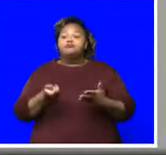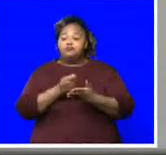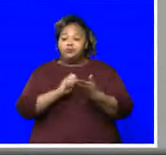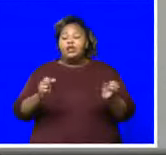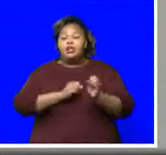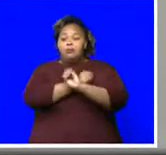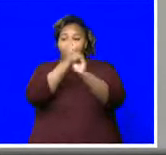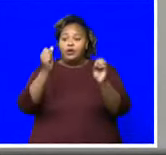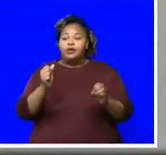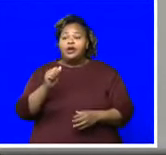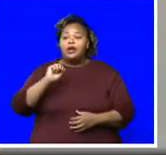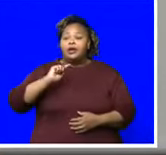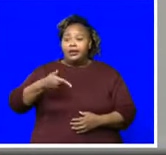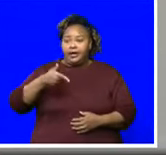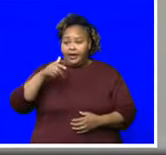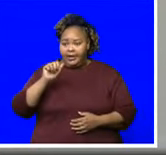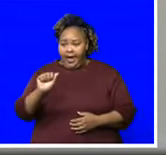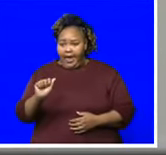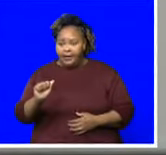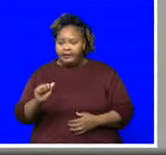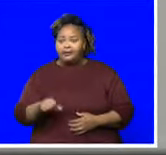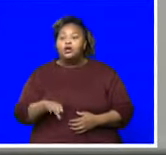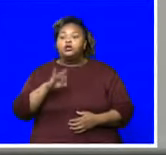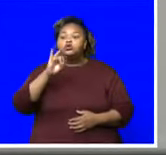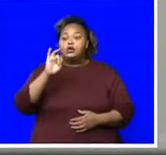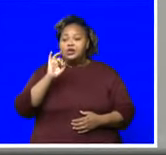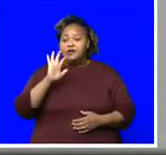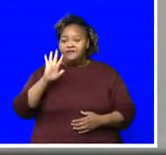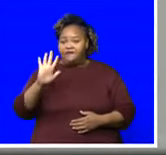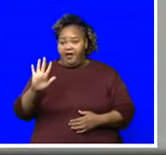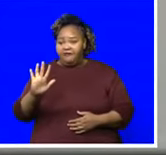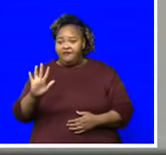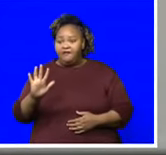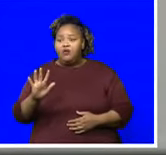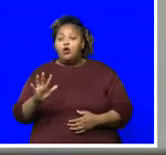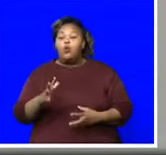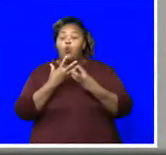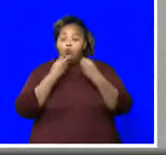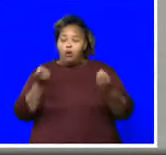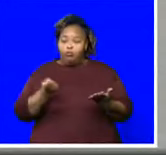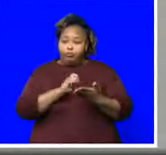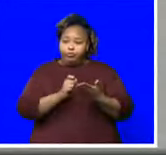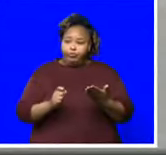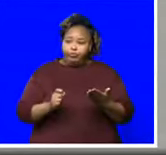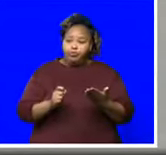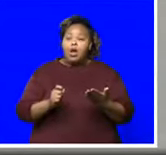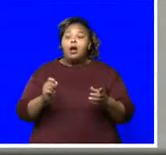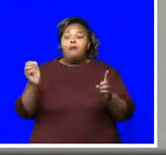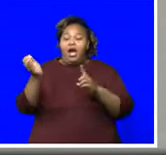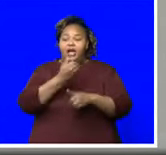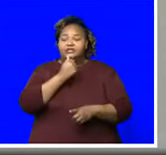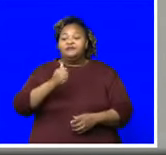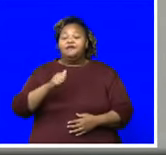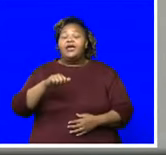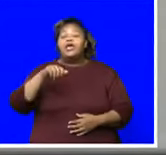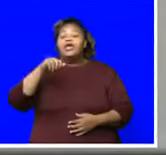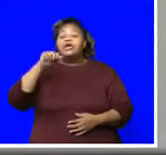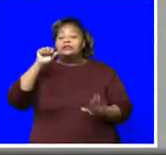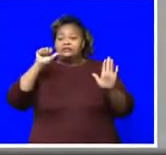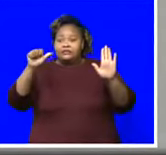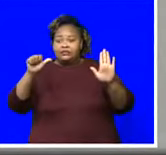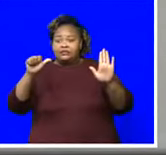babengu 25 ubafunzi labathole 6 wabo A plus.